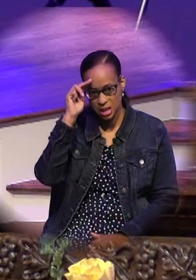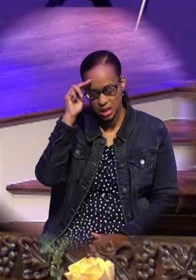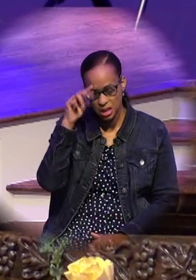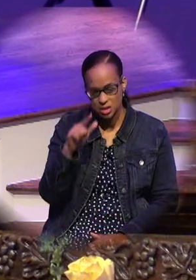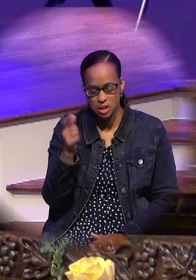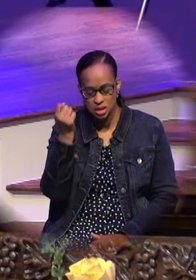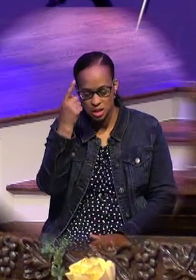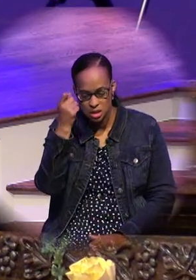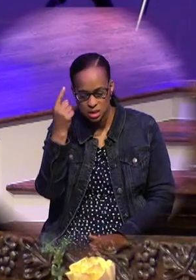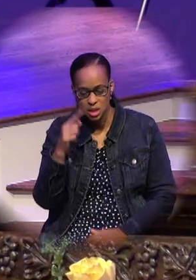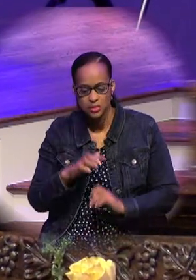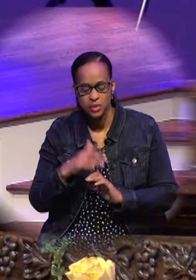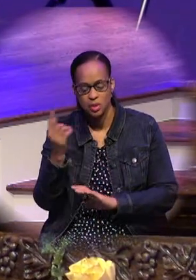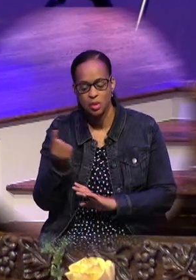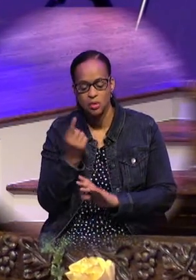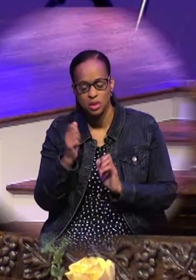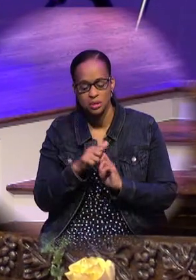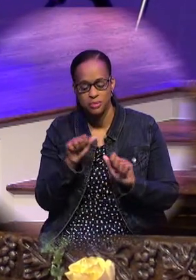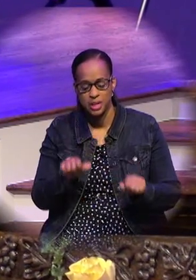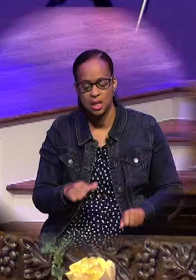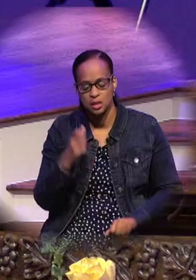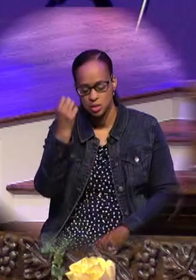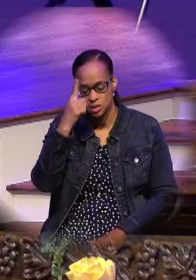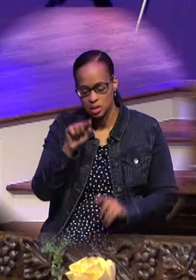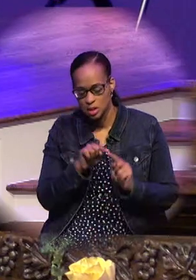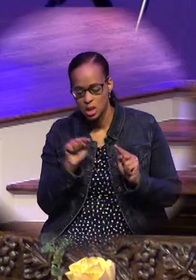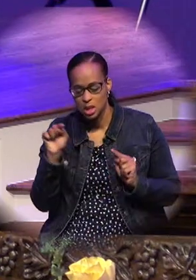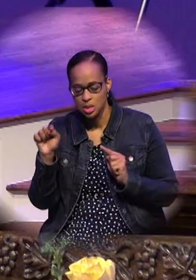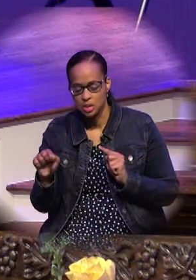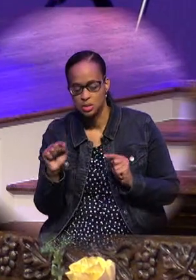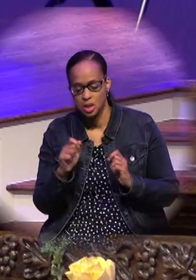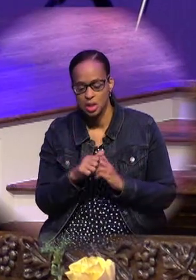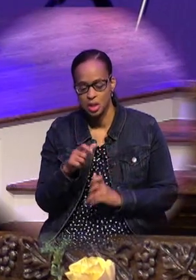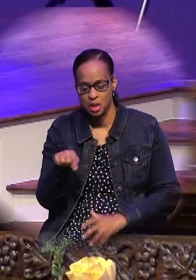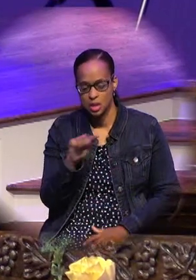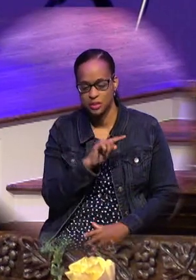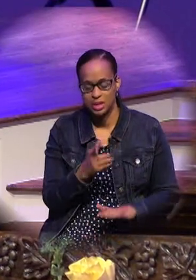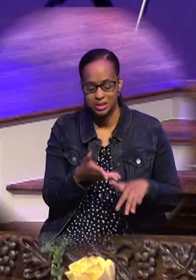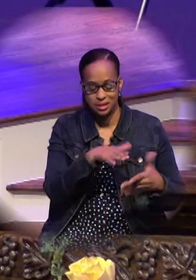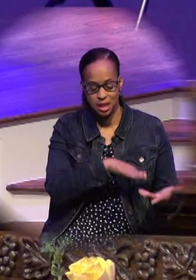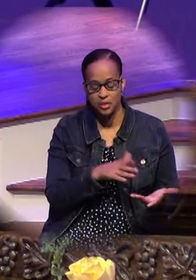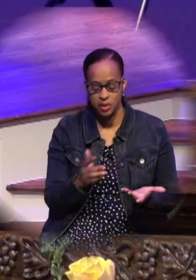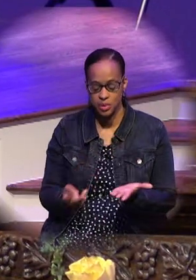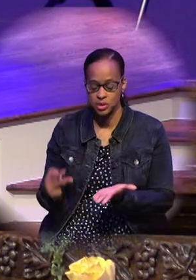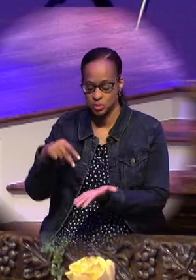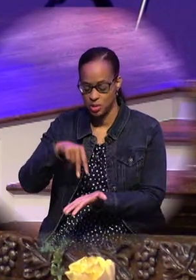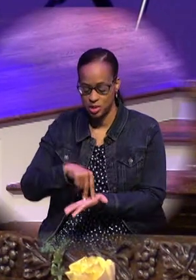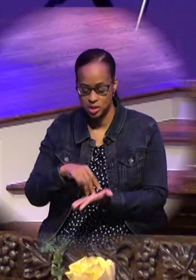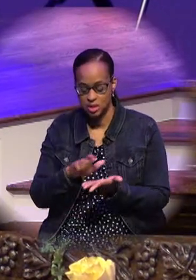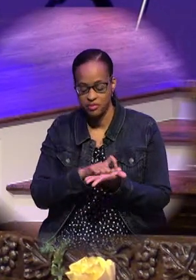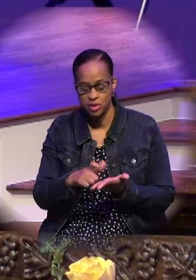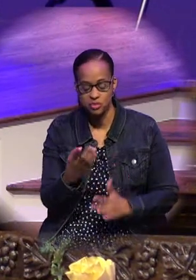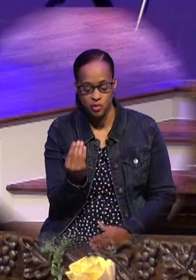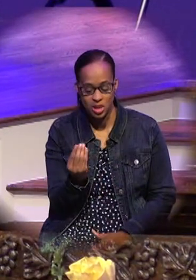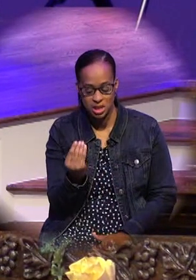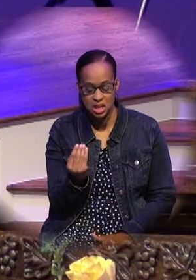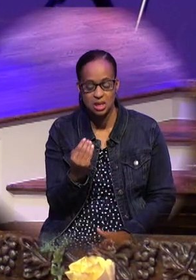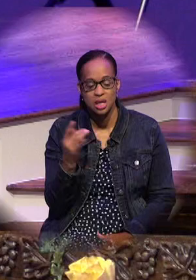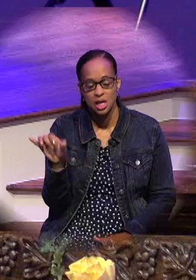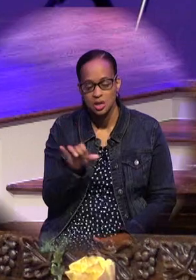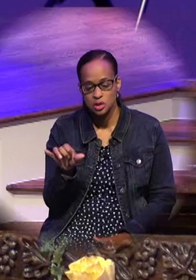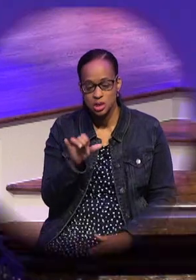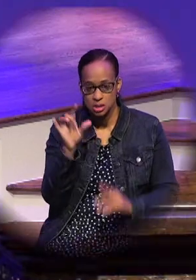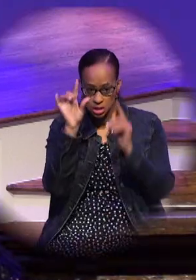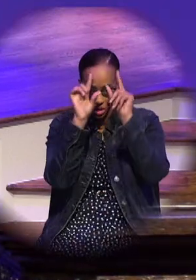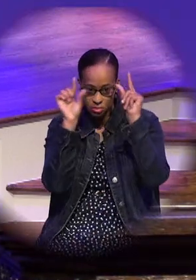insight that could only be understood on the other side of Jesus' own death and resurrection. When in verse 14, he says, just as